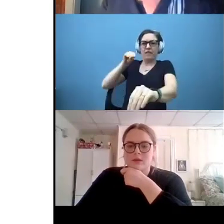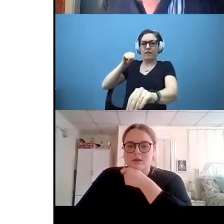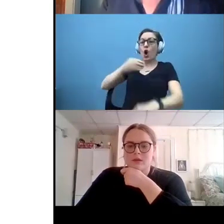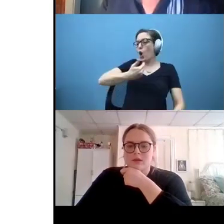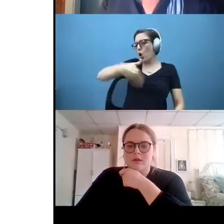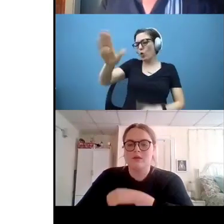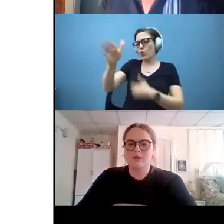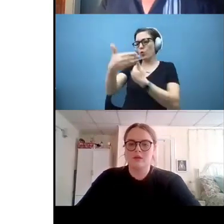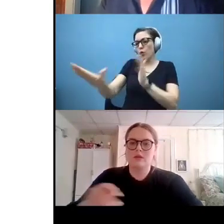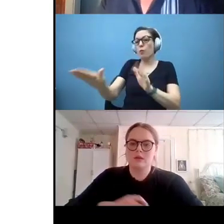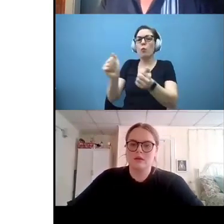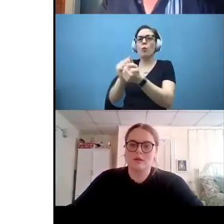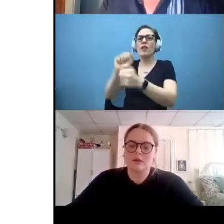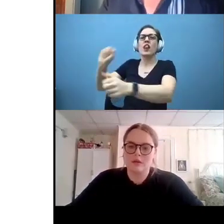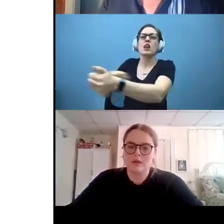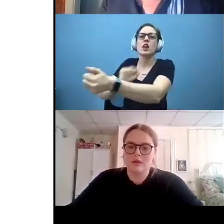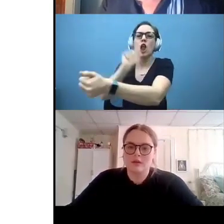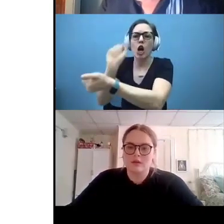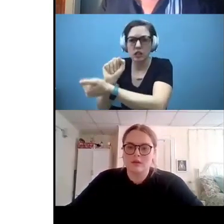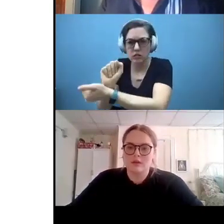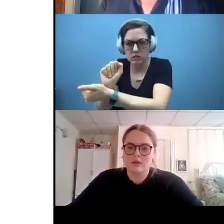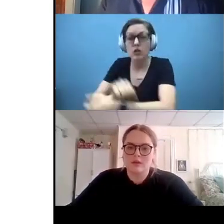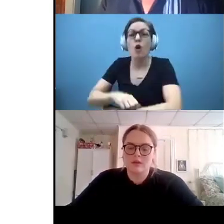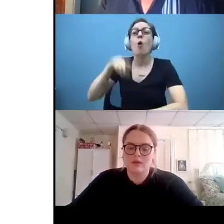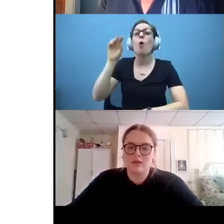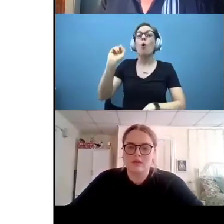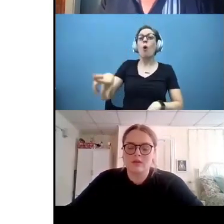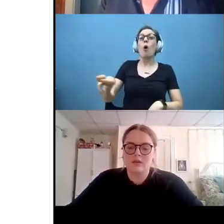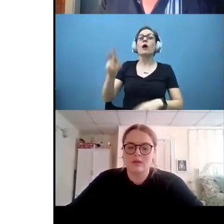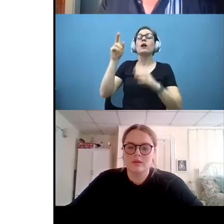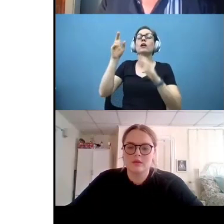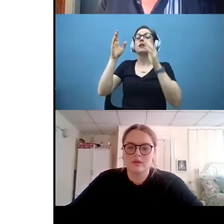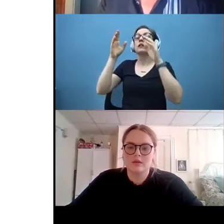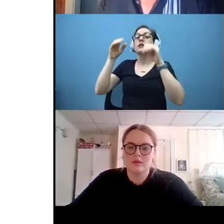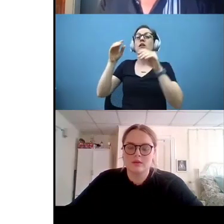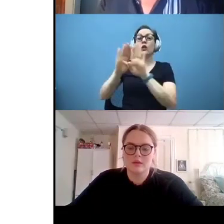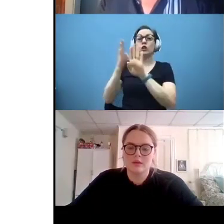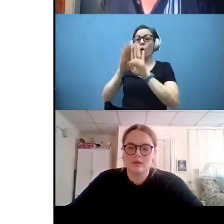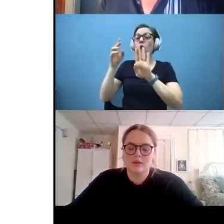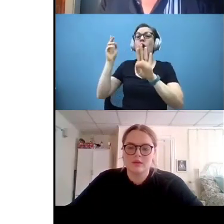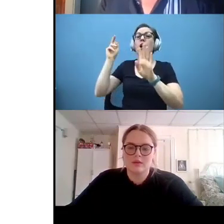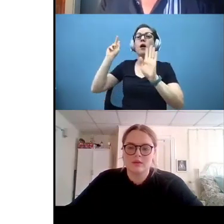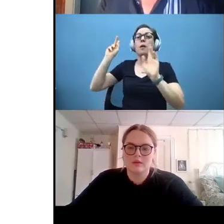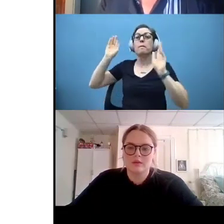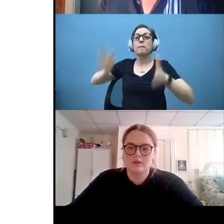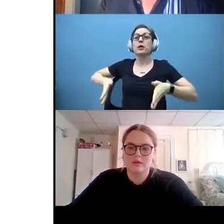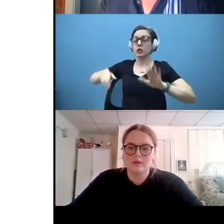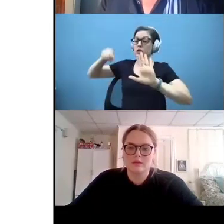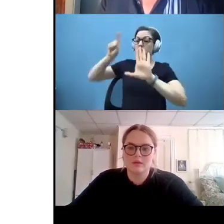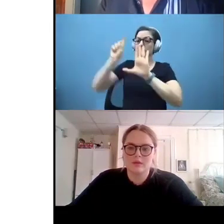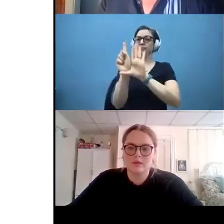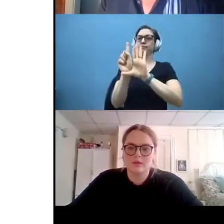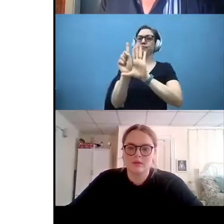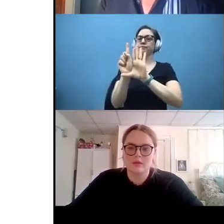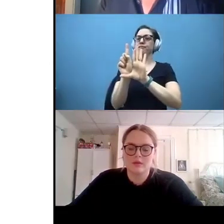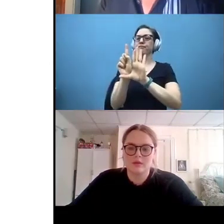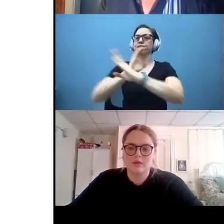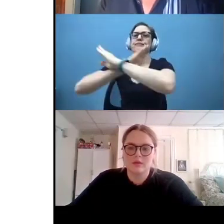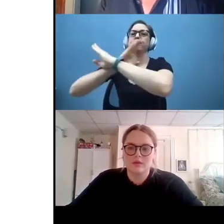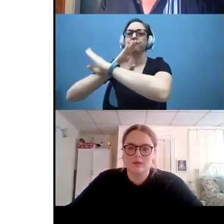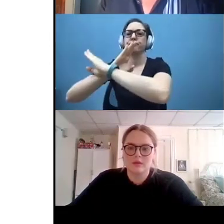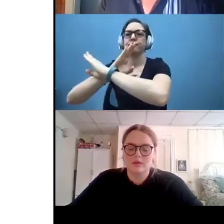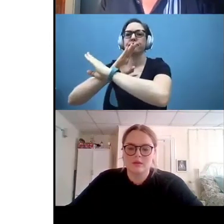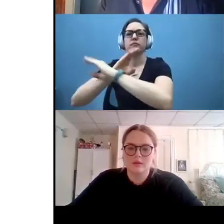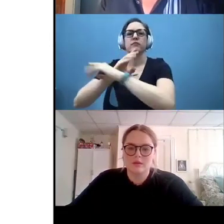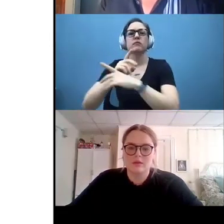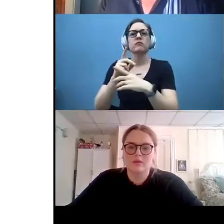is locked, or there's somebody standing in the doorway, or there are coercive methods that you cannot